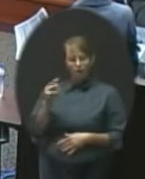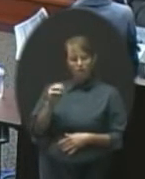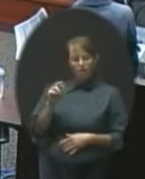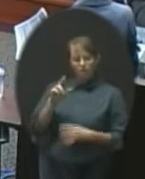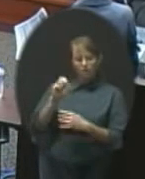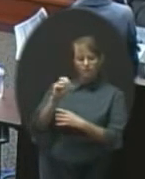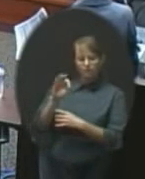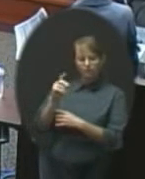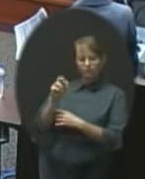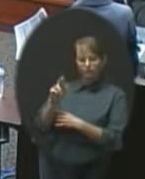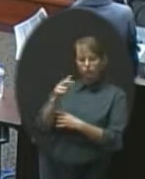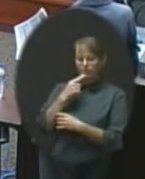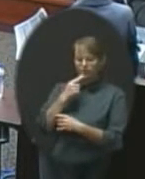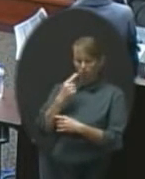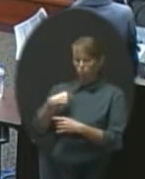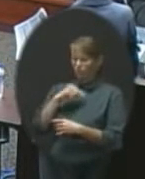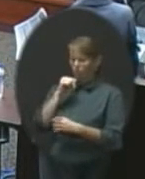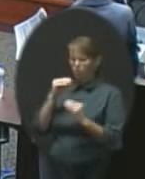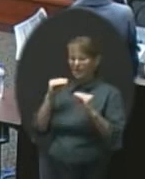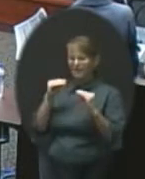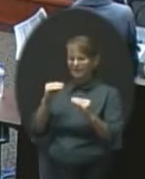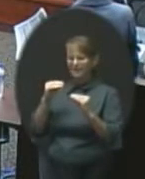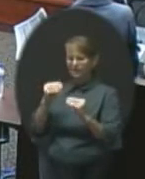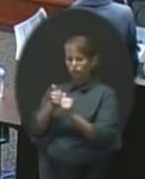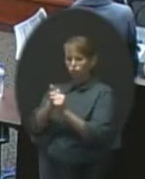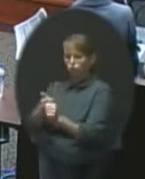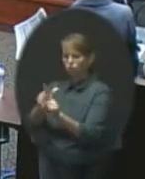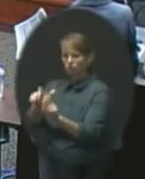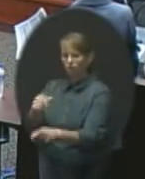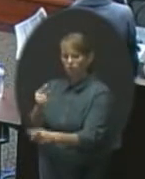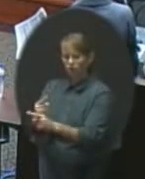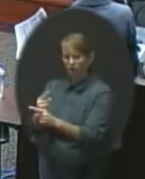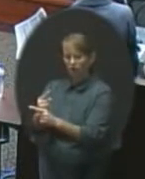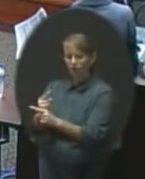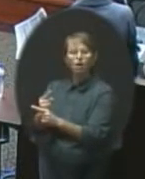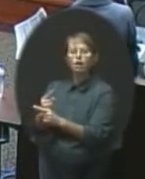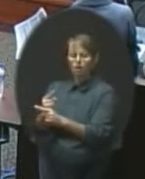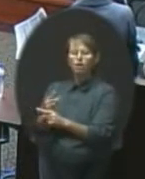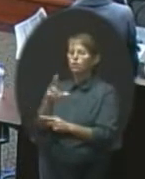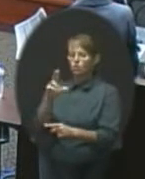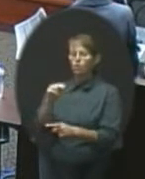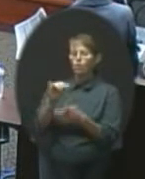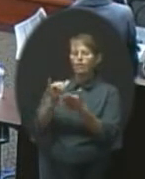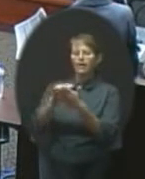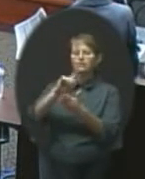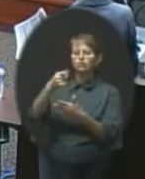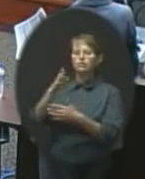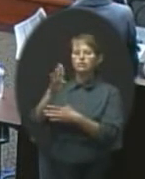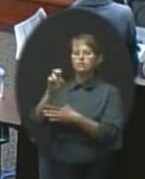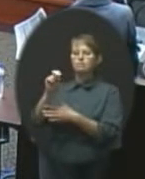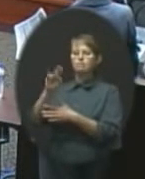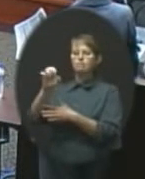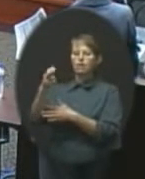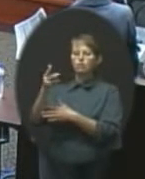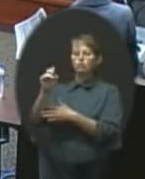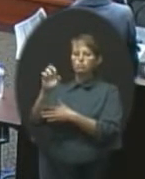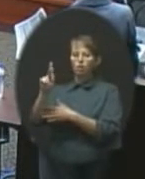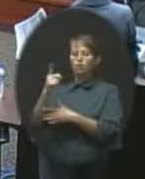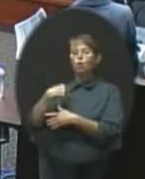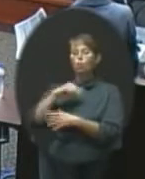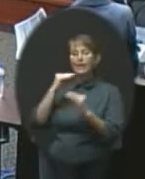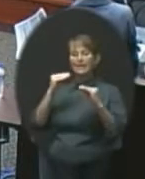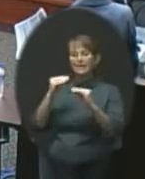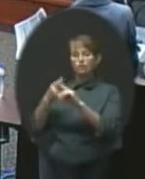not. that shows our excellence or our needs for areas of effort. We teach our curriculum. That's right. Thank you. And